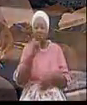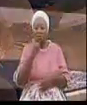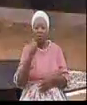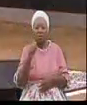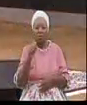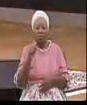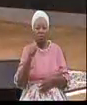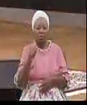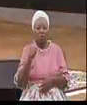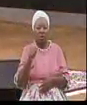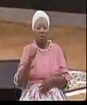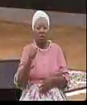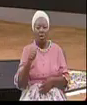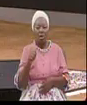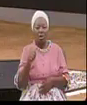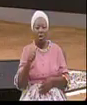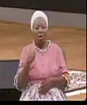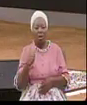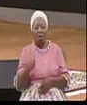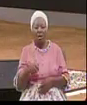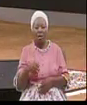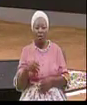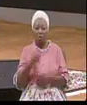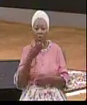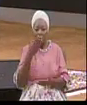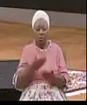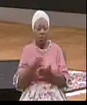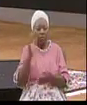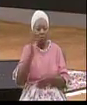is hewn down and cast